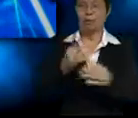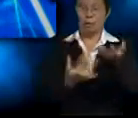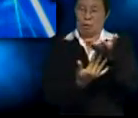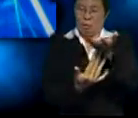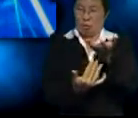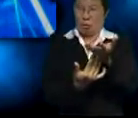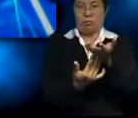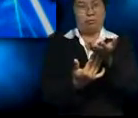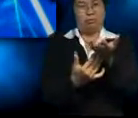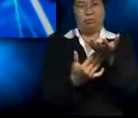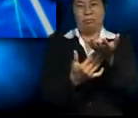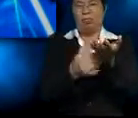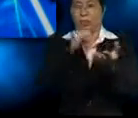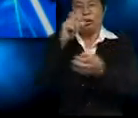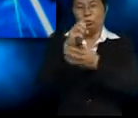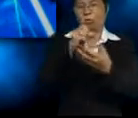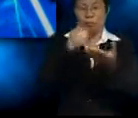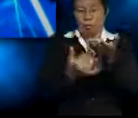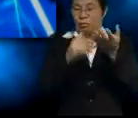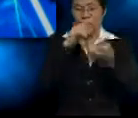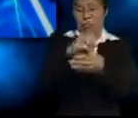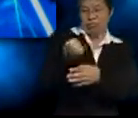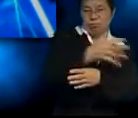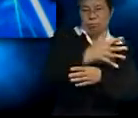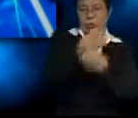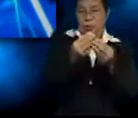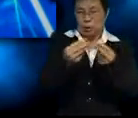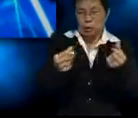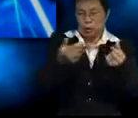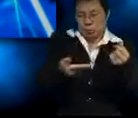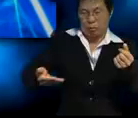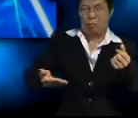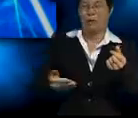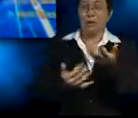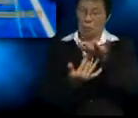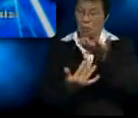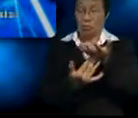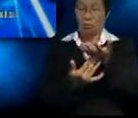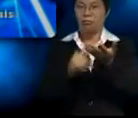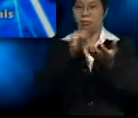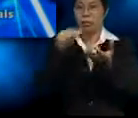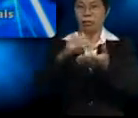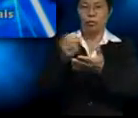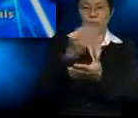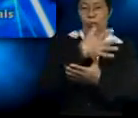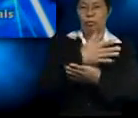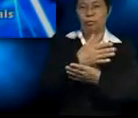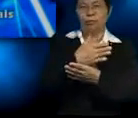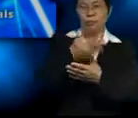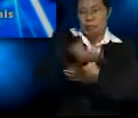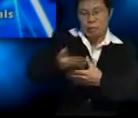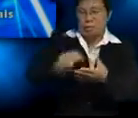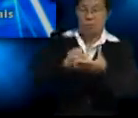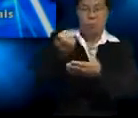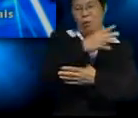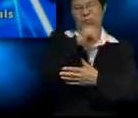Boiling does not remove dissolved substances. Boiling does not remove suspended